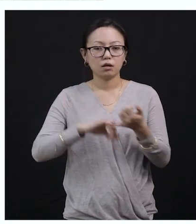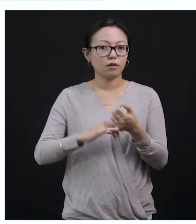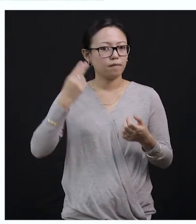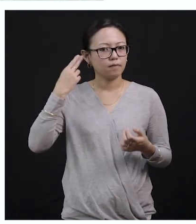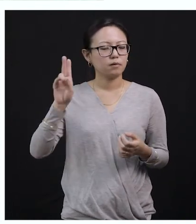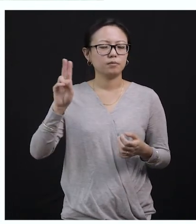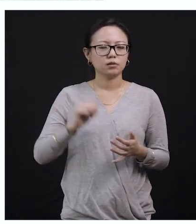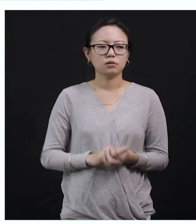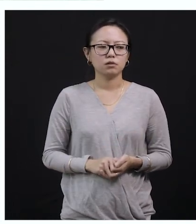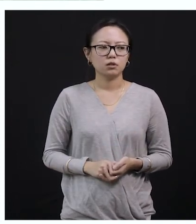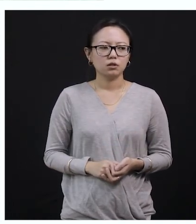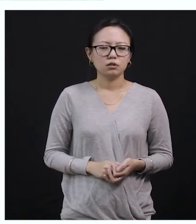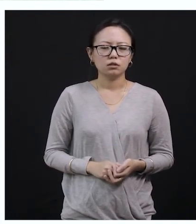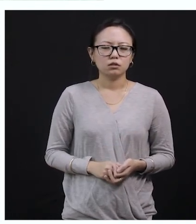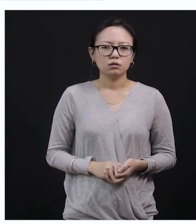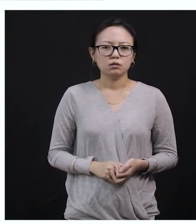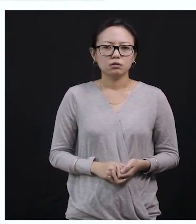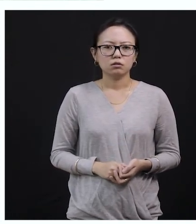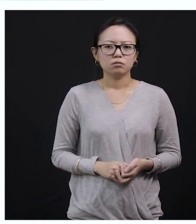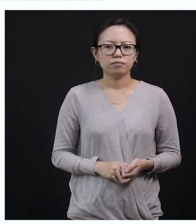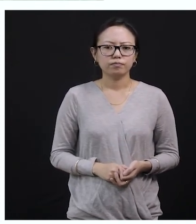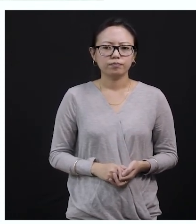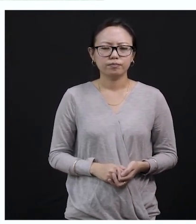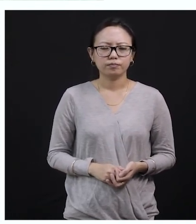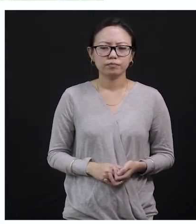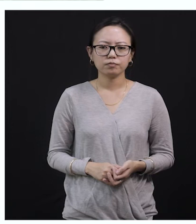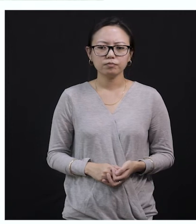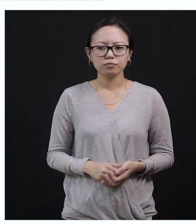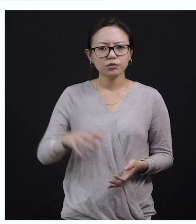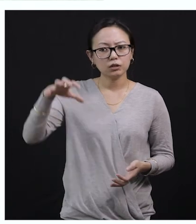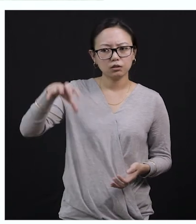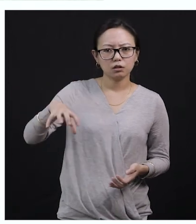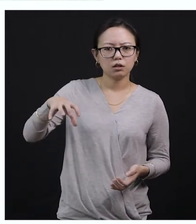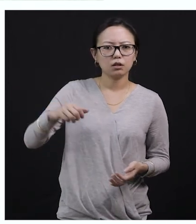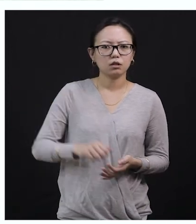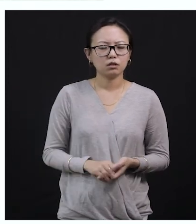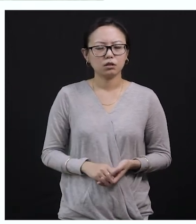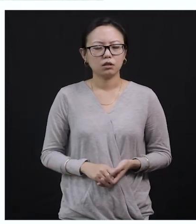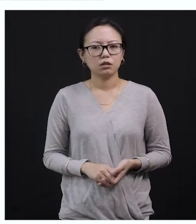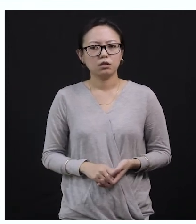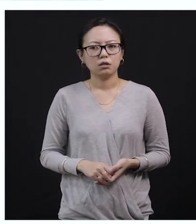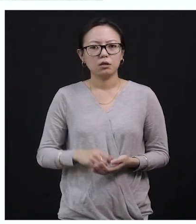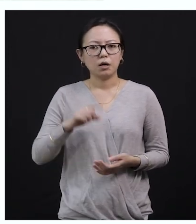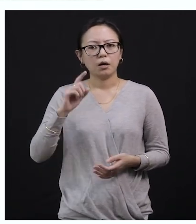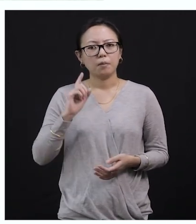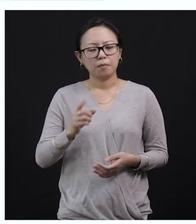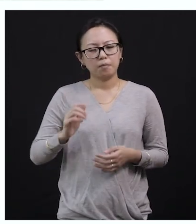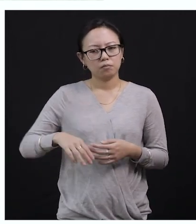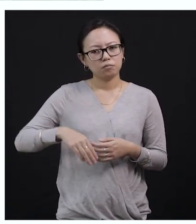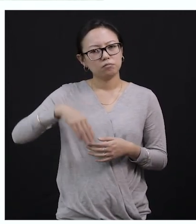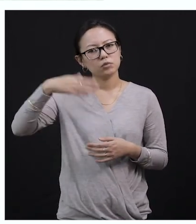Bhaji confederacy, it was also a land, an area. However, later on it came under the control of